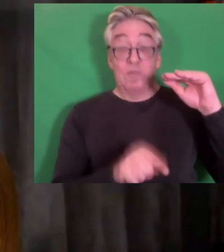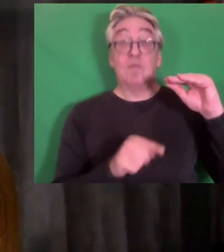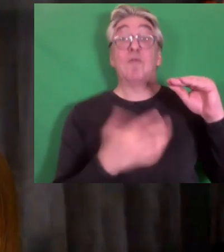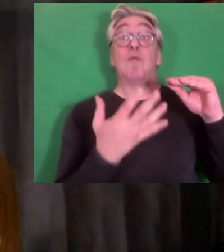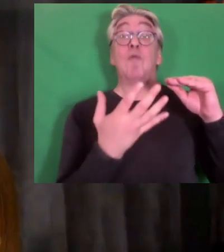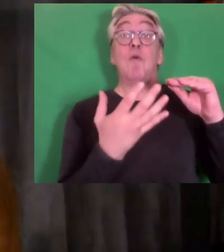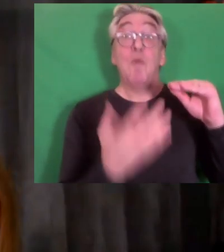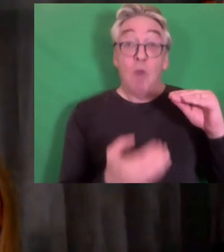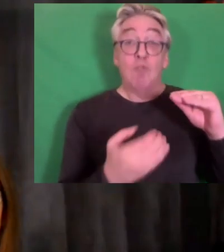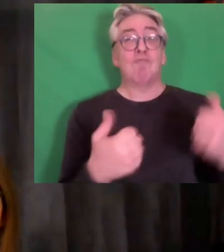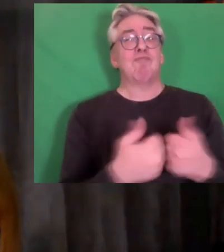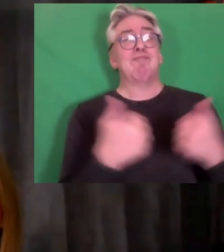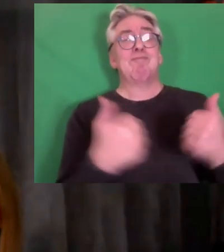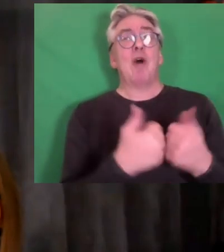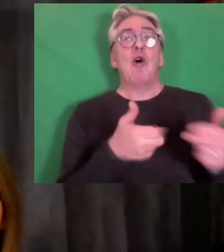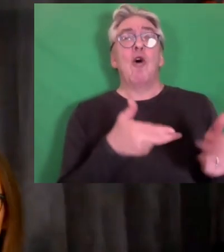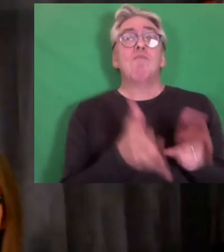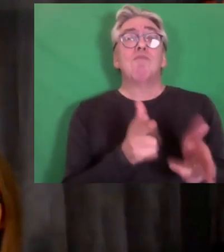is obviously not